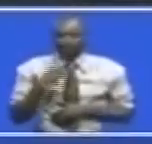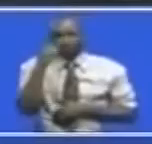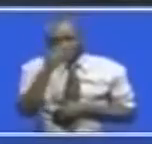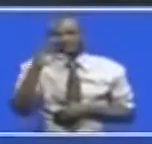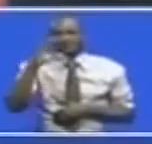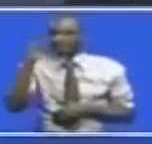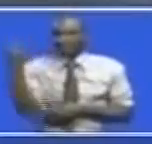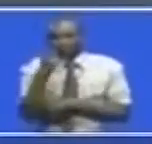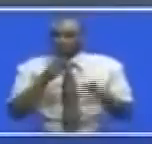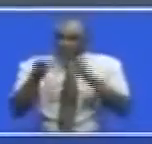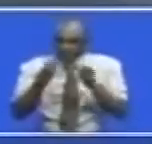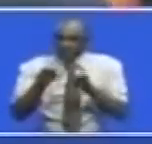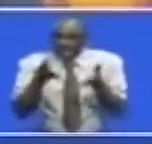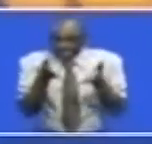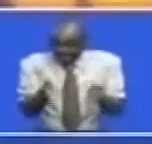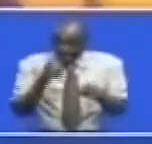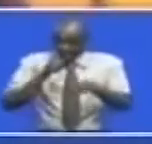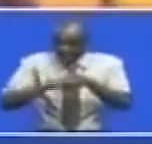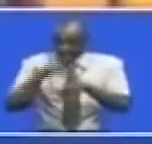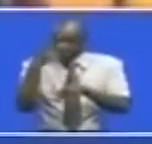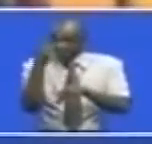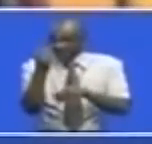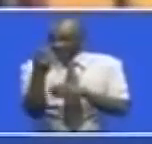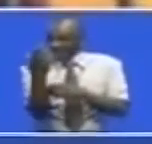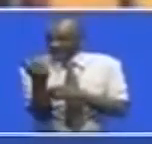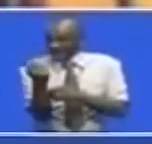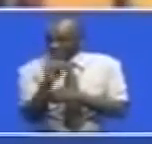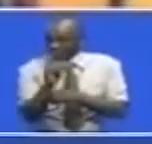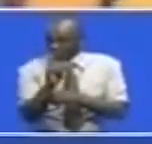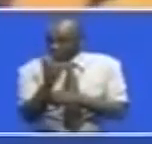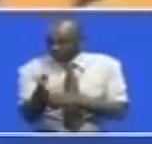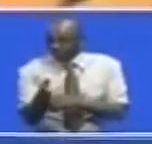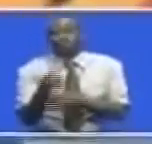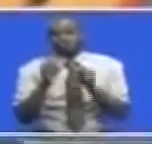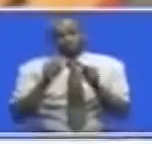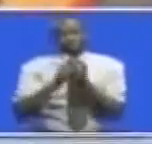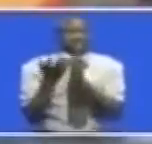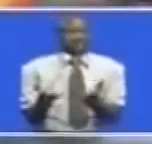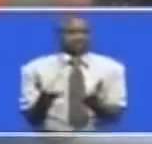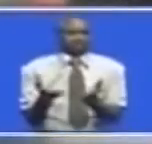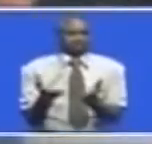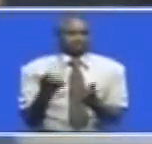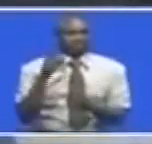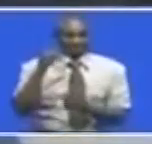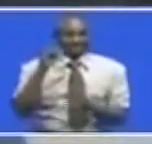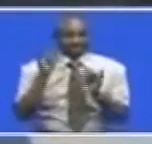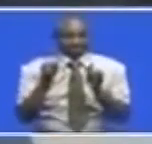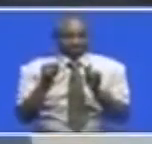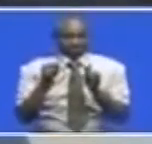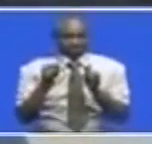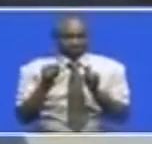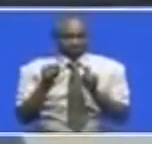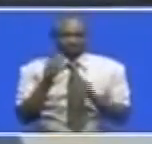many will be asking as the clock ticks to the October 25th general elections. Francis Ontomwa, KTN News, Dar es